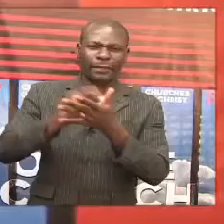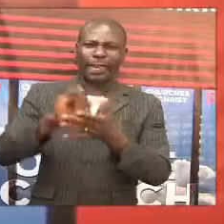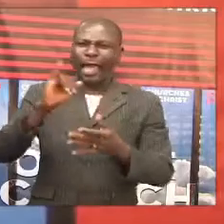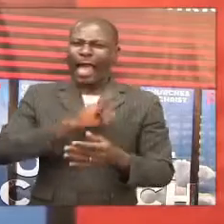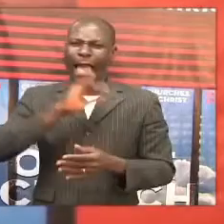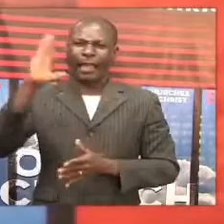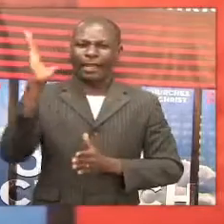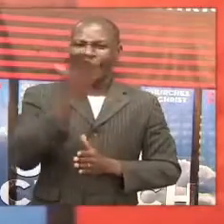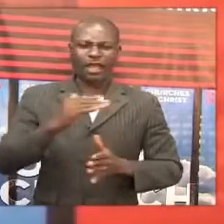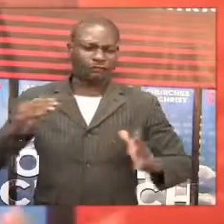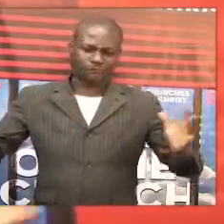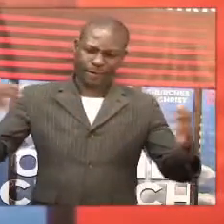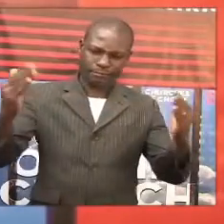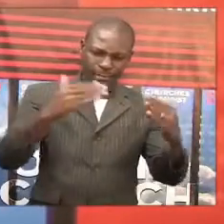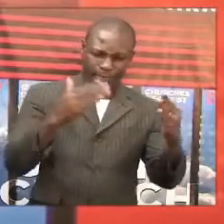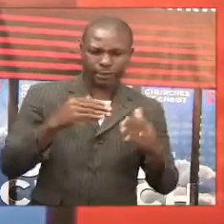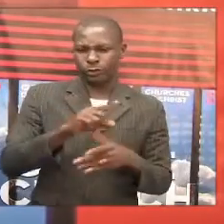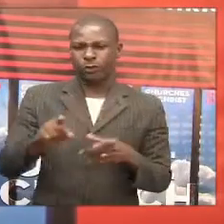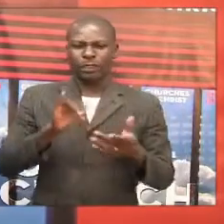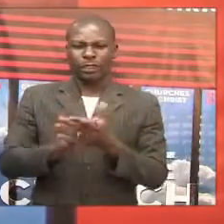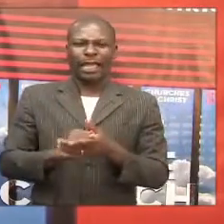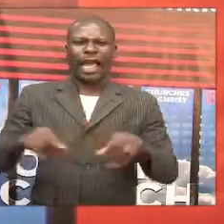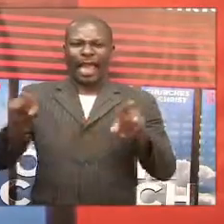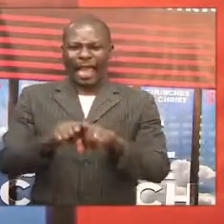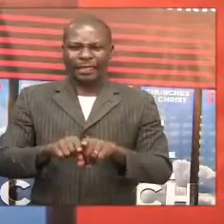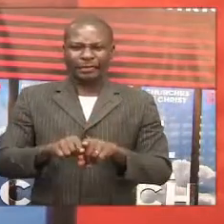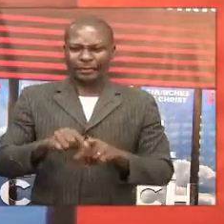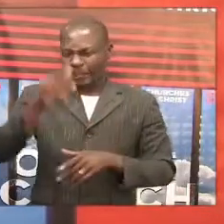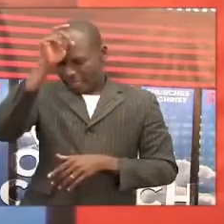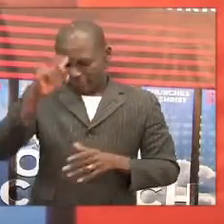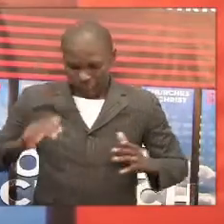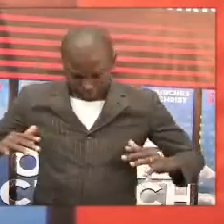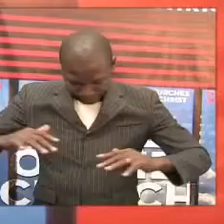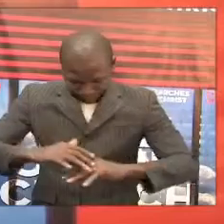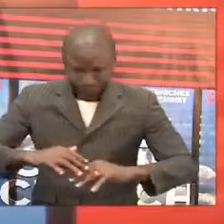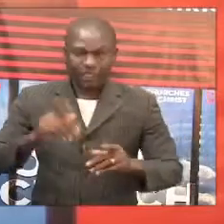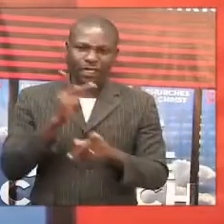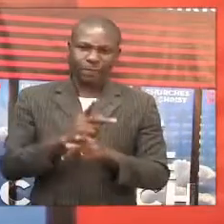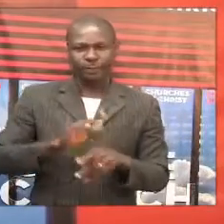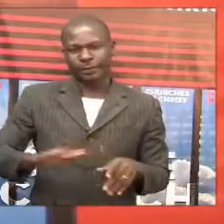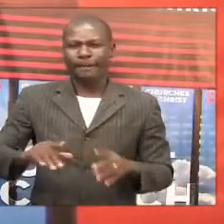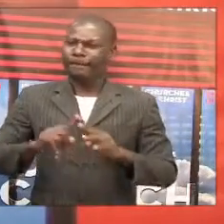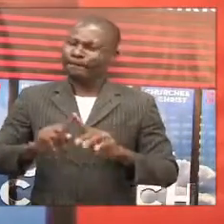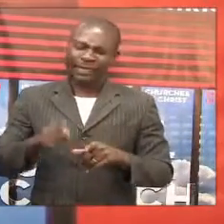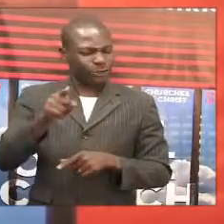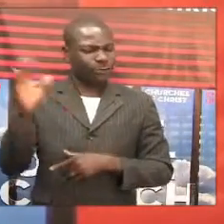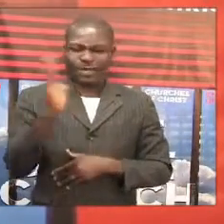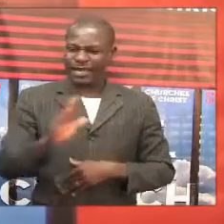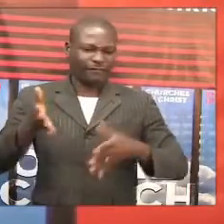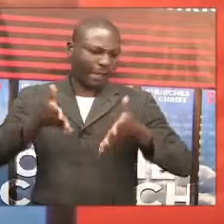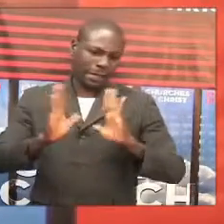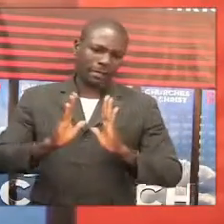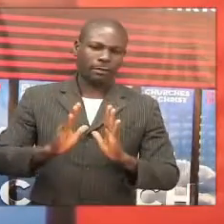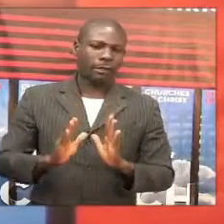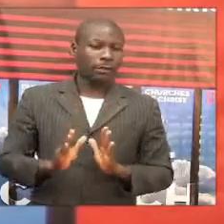To say, I could call bad time, a boar boar ne mano. Now, so, so, one penny. Sure, we jabu fear a